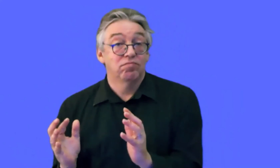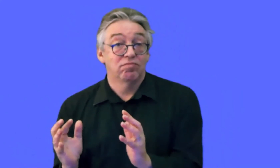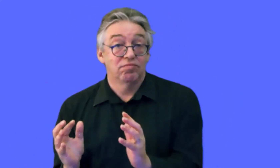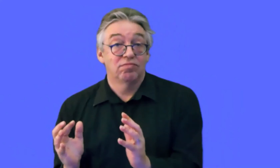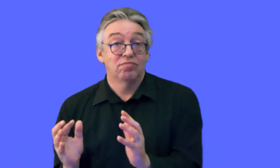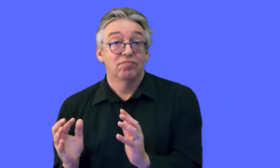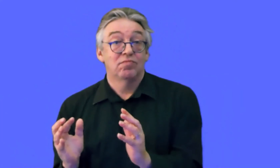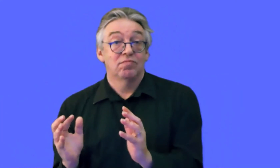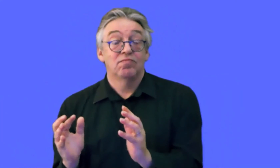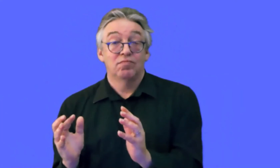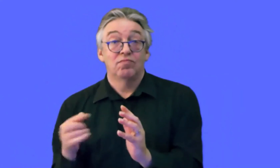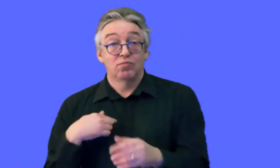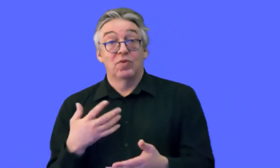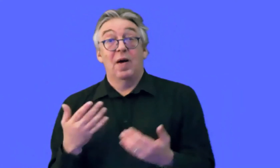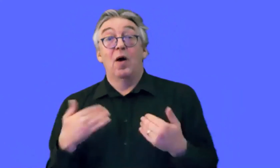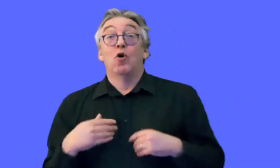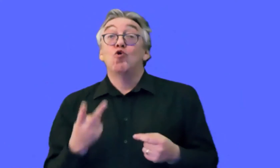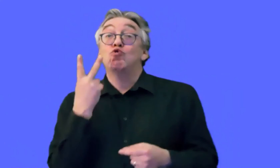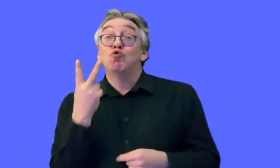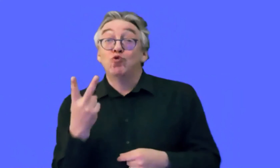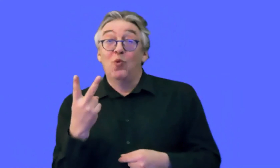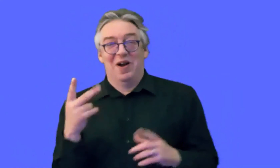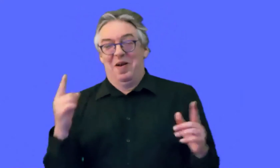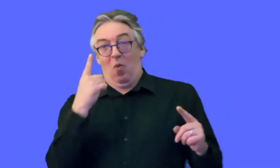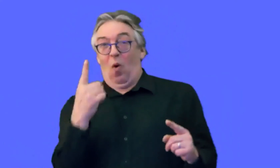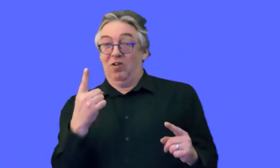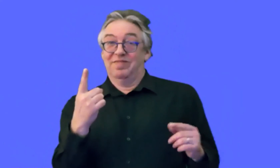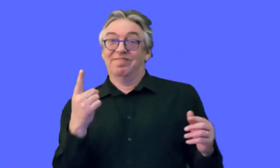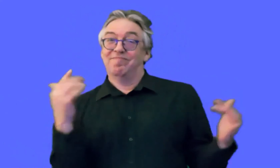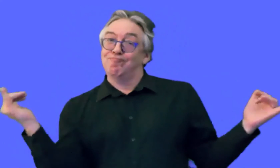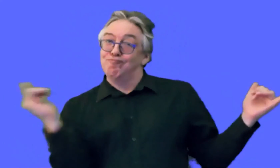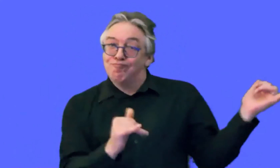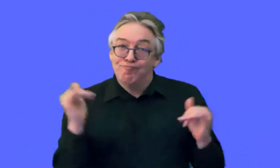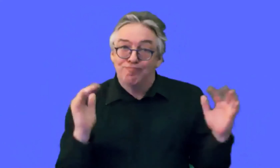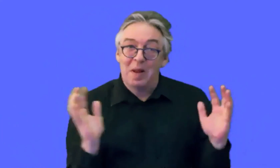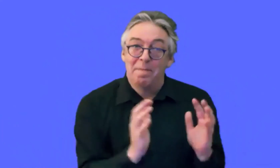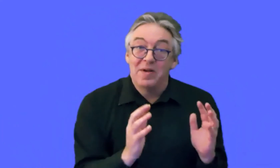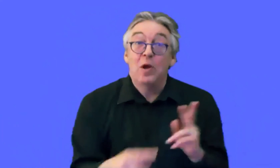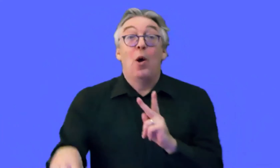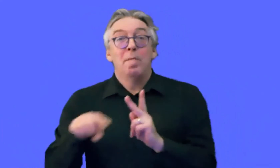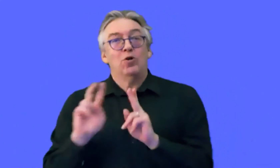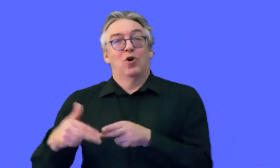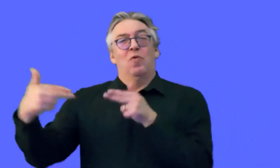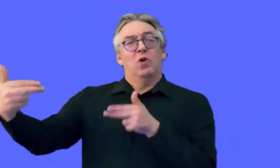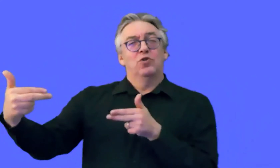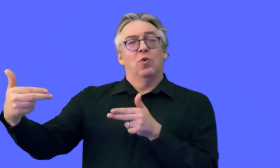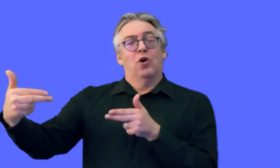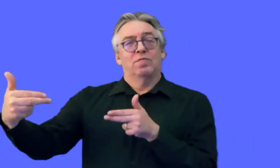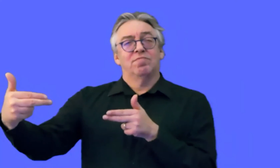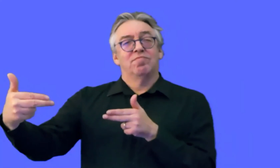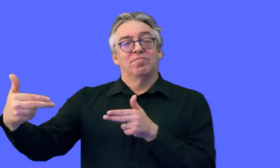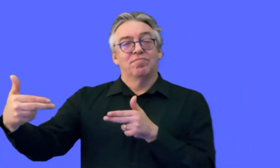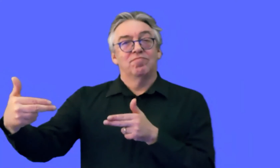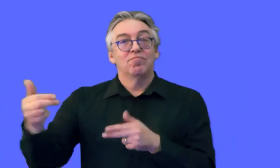face-to-face meeting and a virtual one combined together. And the key areas of deliberations, one was to look at ways